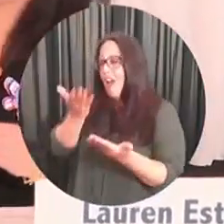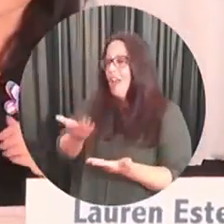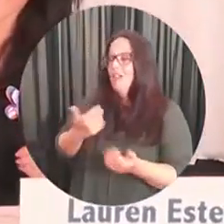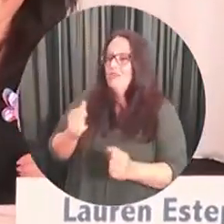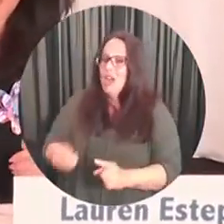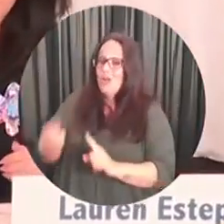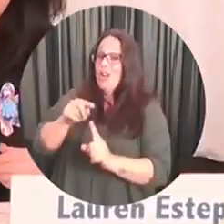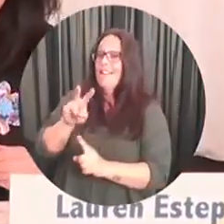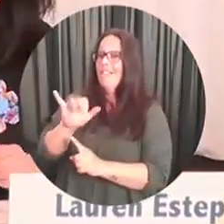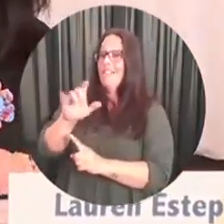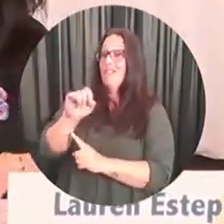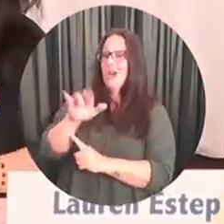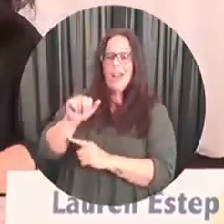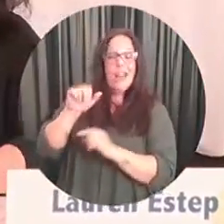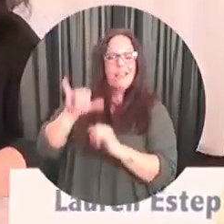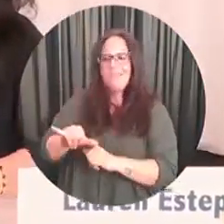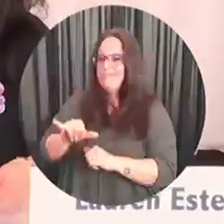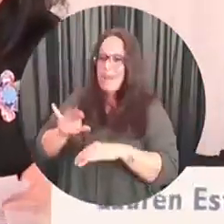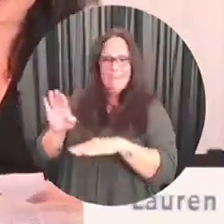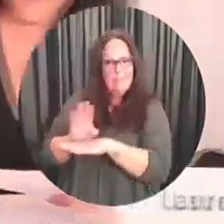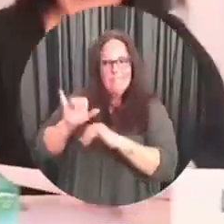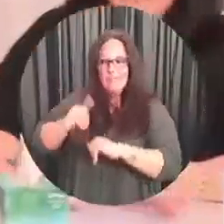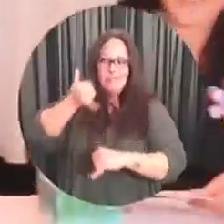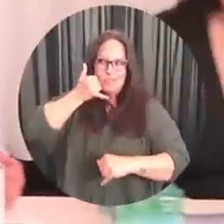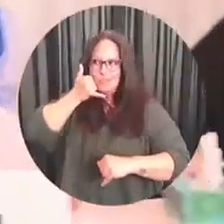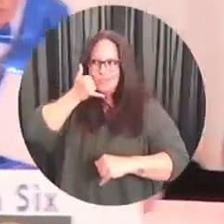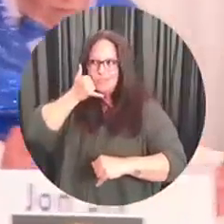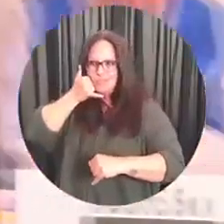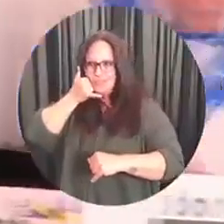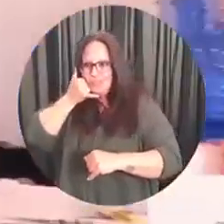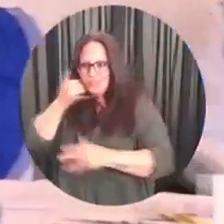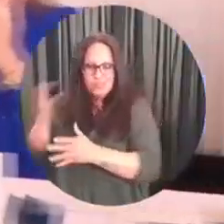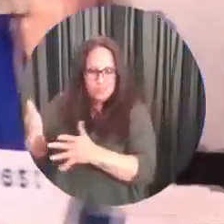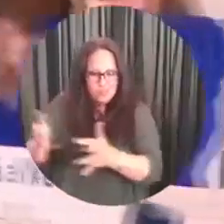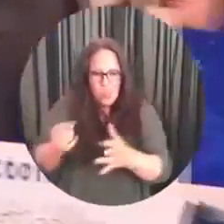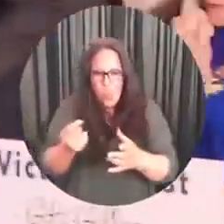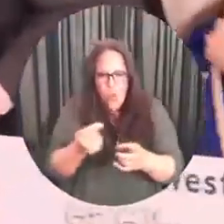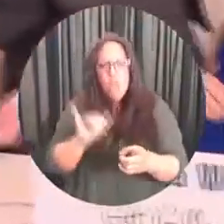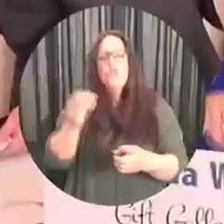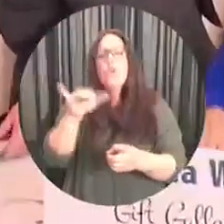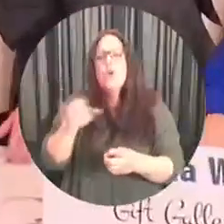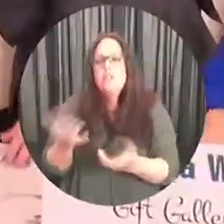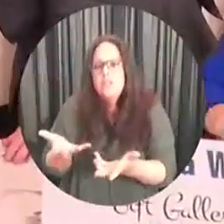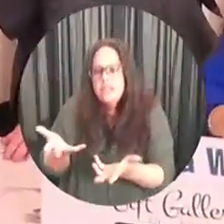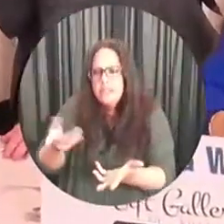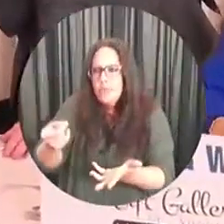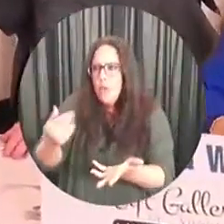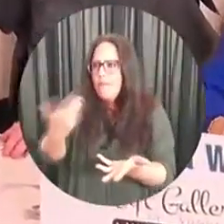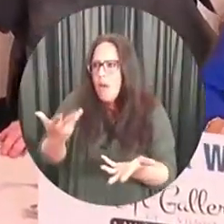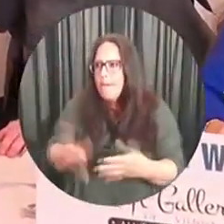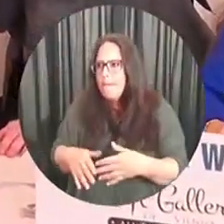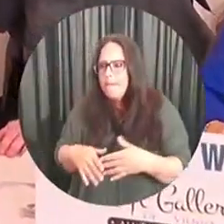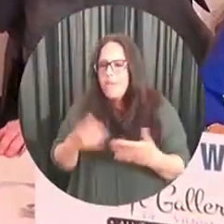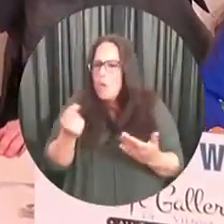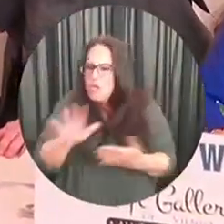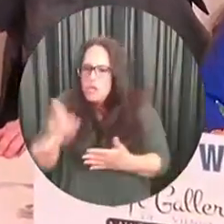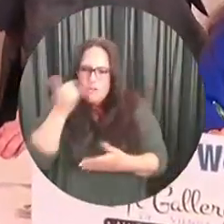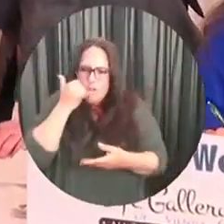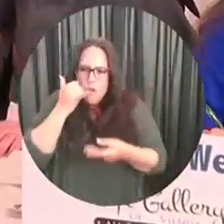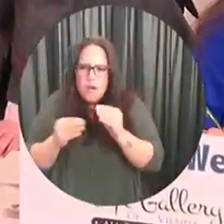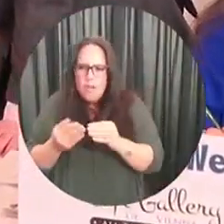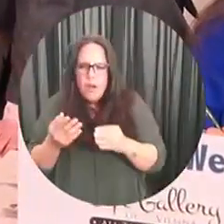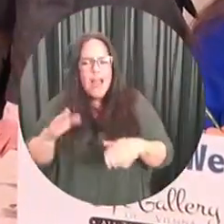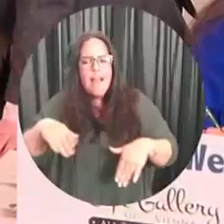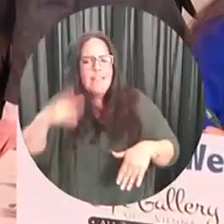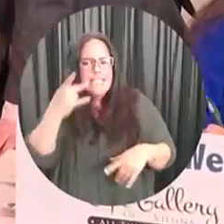busy. Everyone else we haven't talked to in this row, busy. Who do we got here? Come on. Joyce, what's your number? Come on. I haven't seen you on the